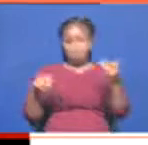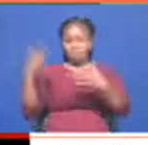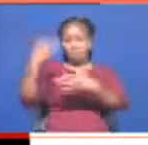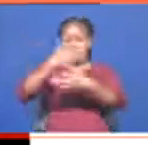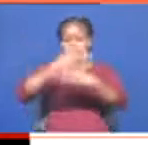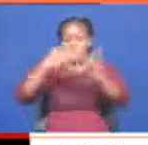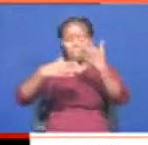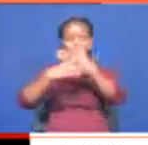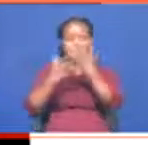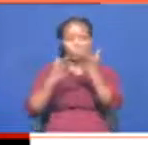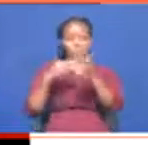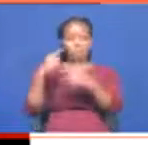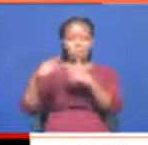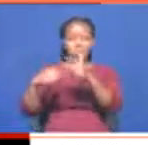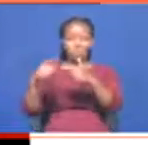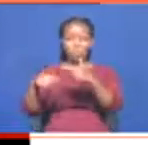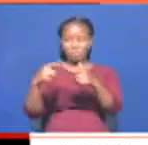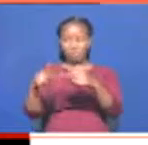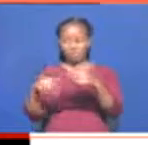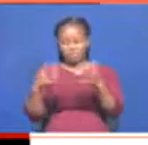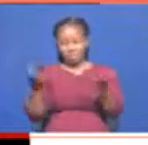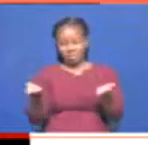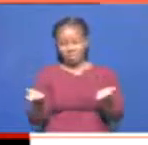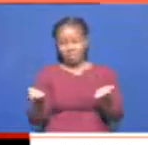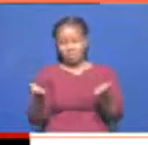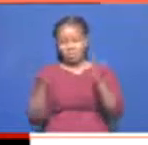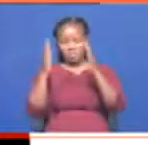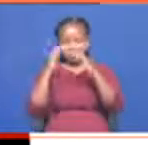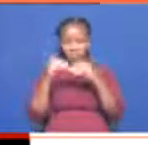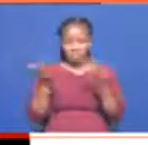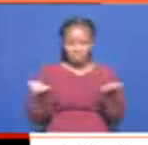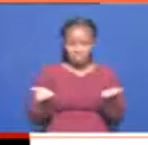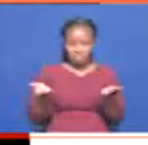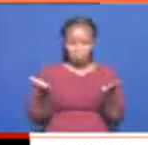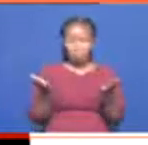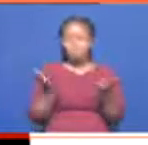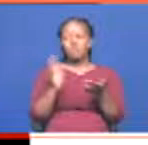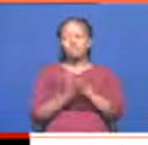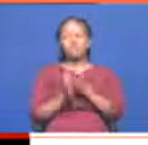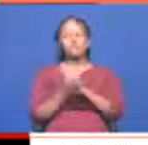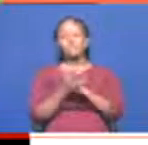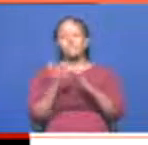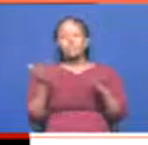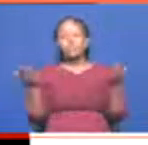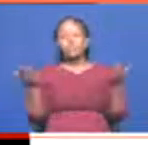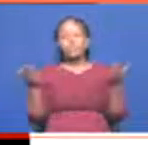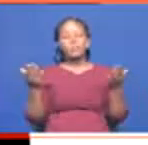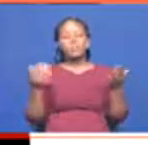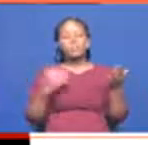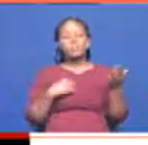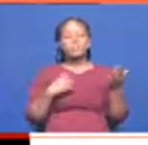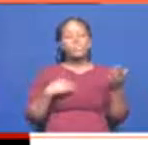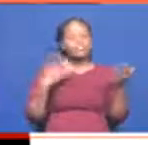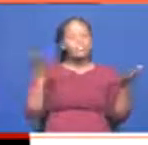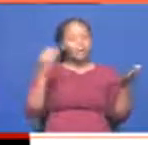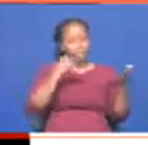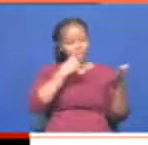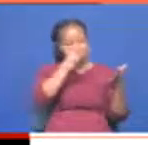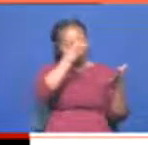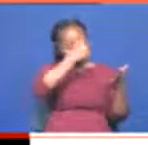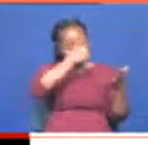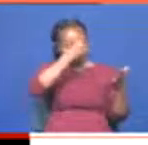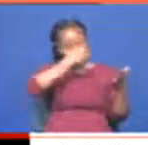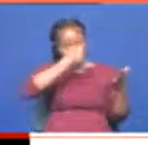constructed and without having looked at the design properly to ensure